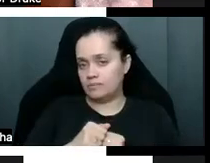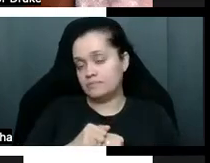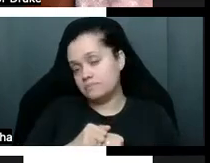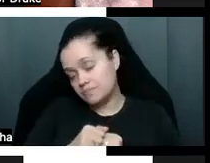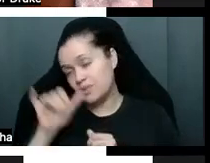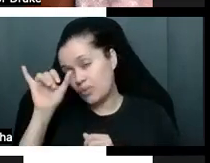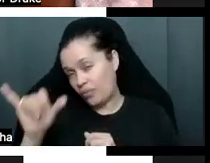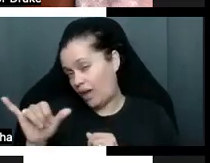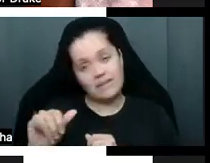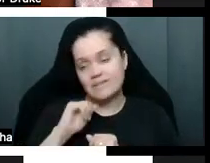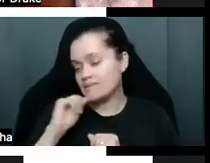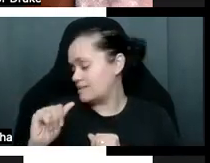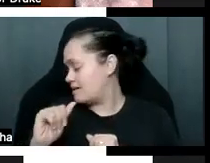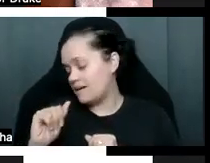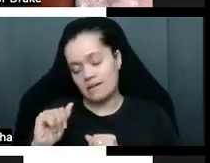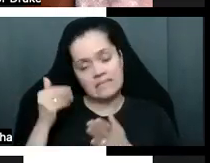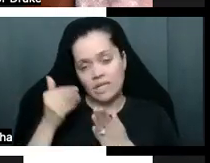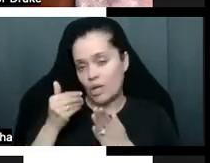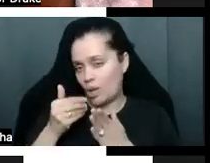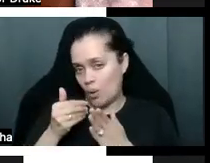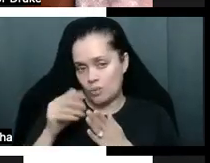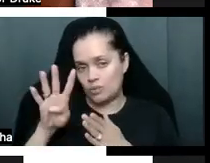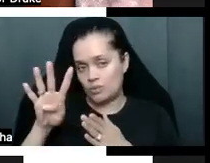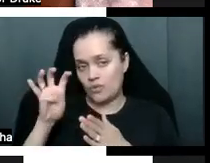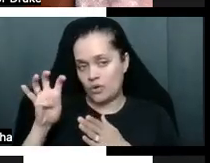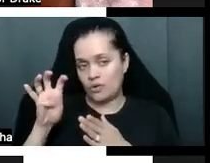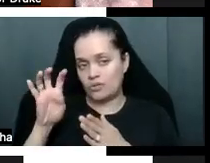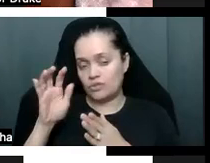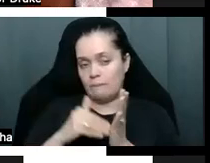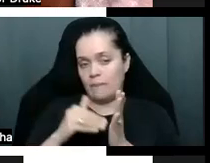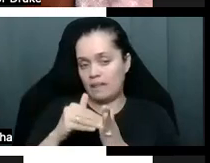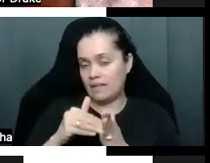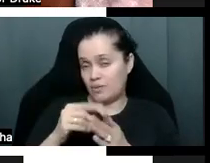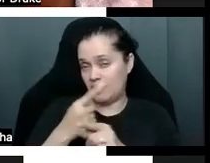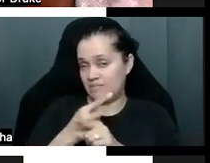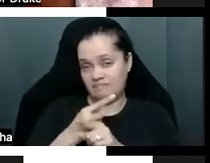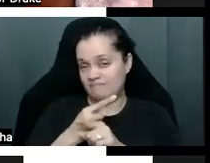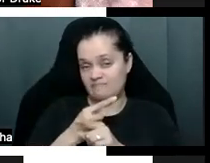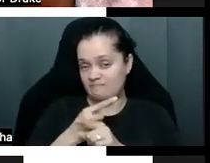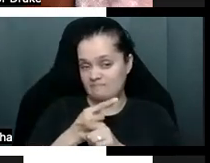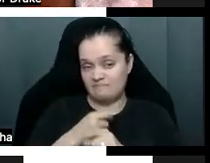that is not close to 400 million, is it?